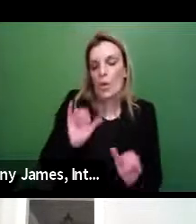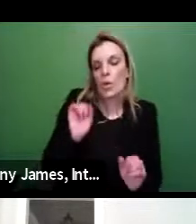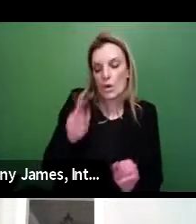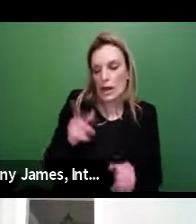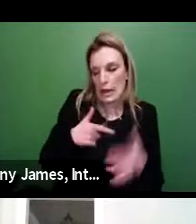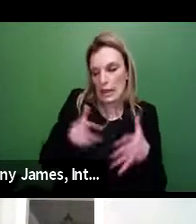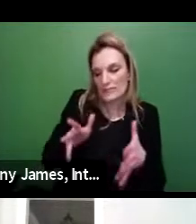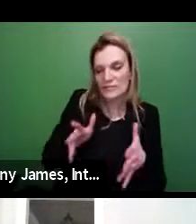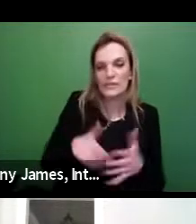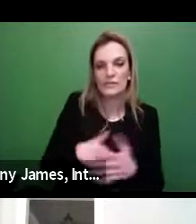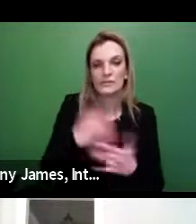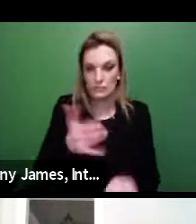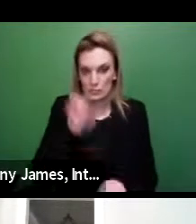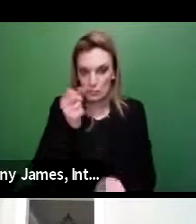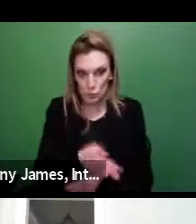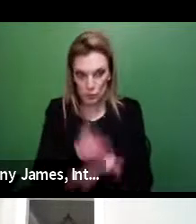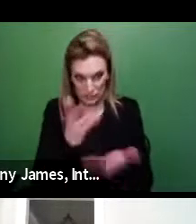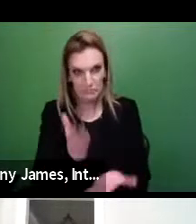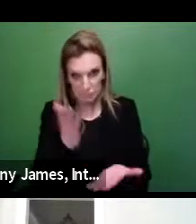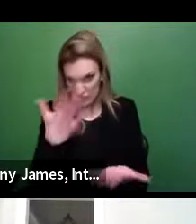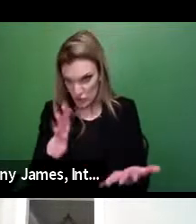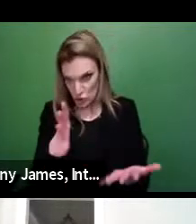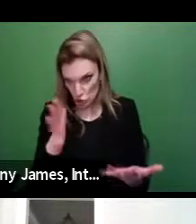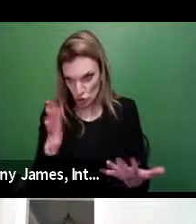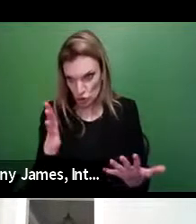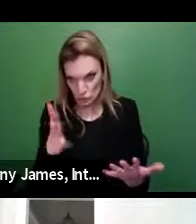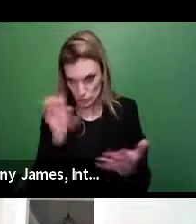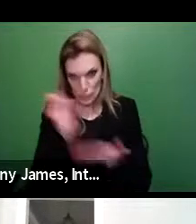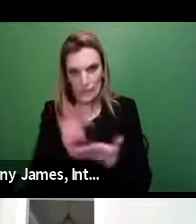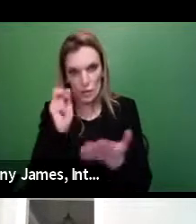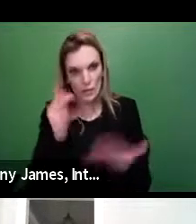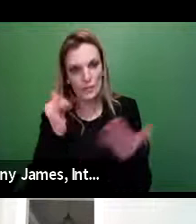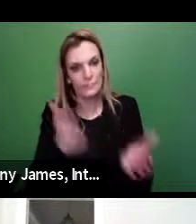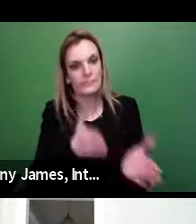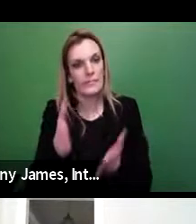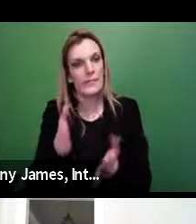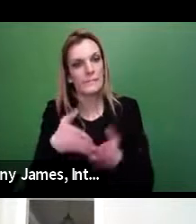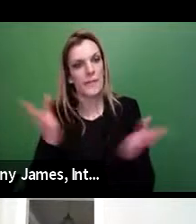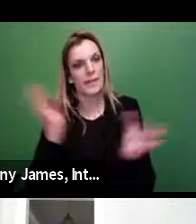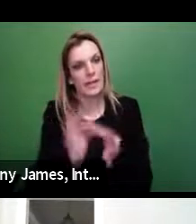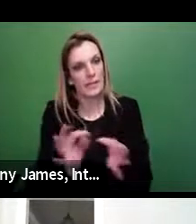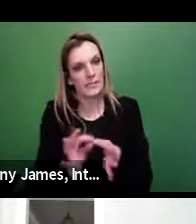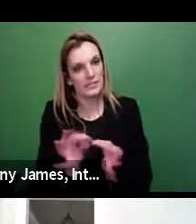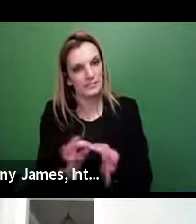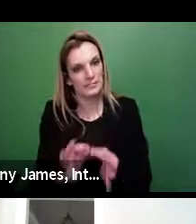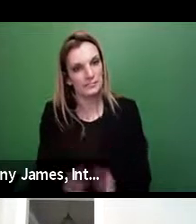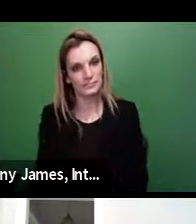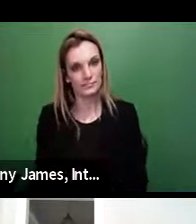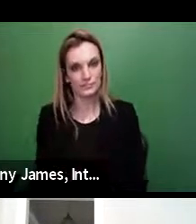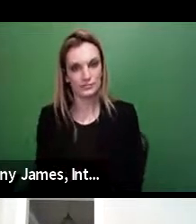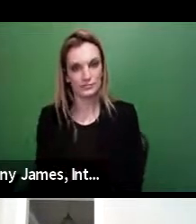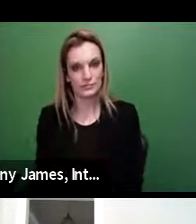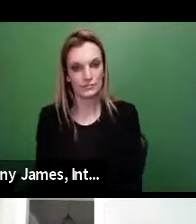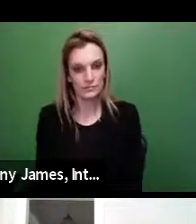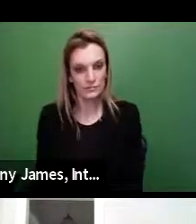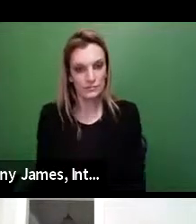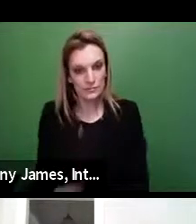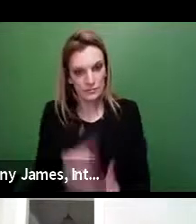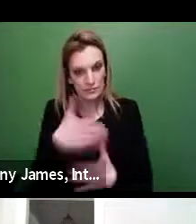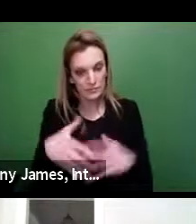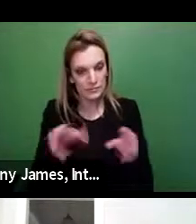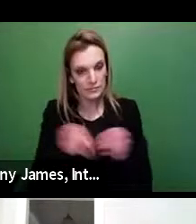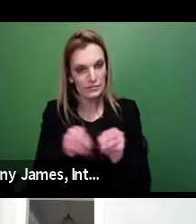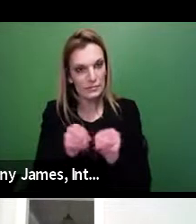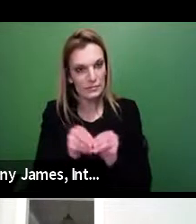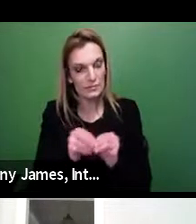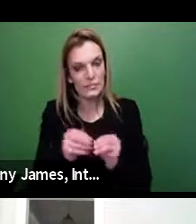have been approved and the motion carries. Next item is public comment. Our next meeting agenda is public